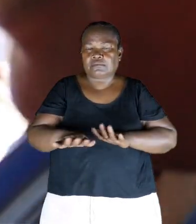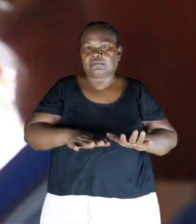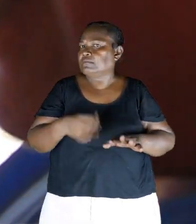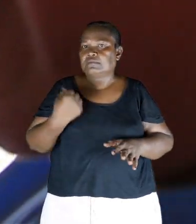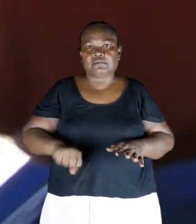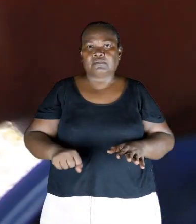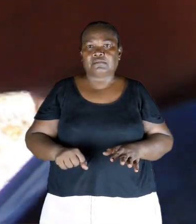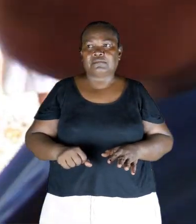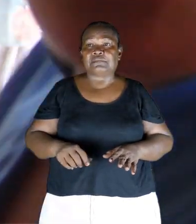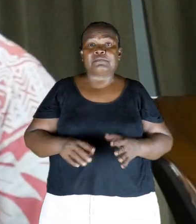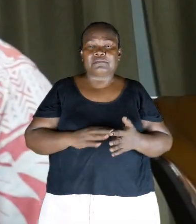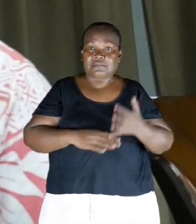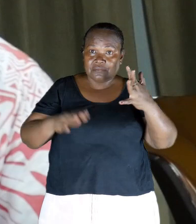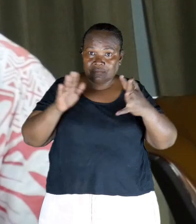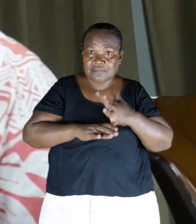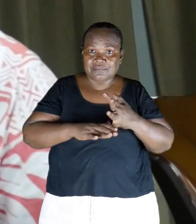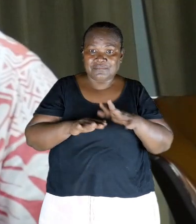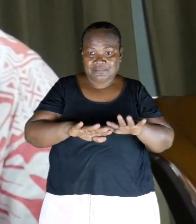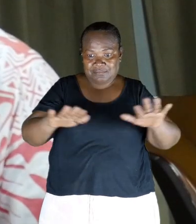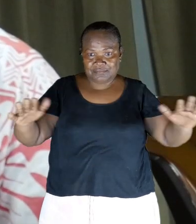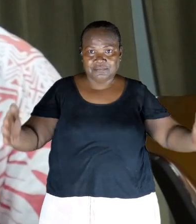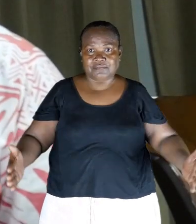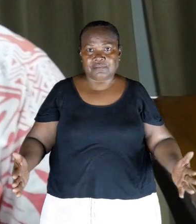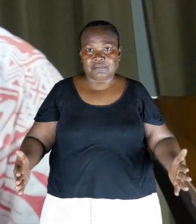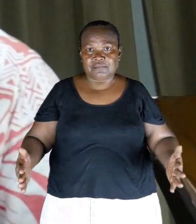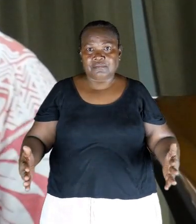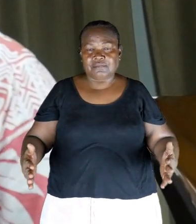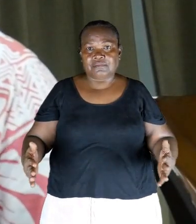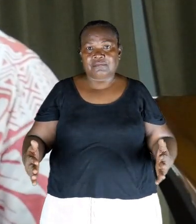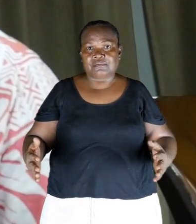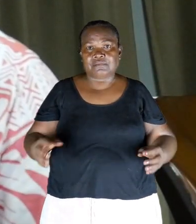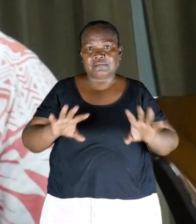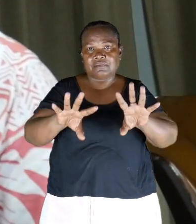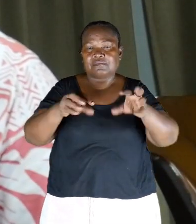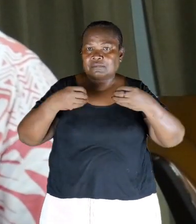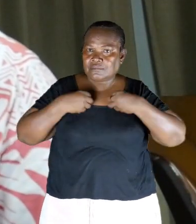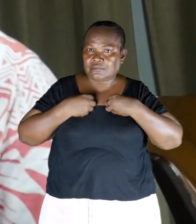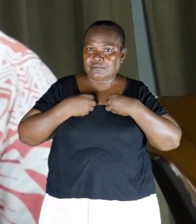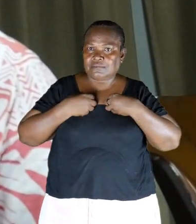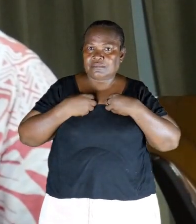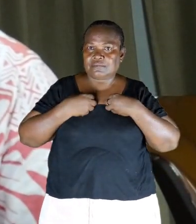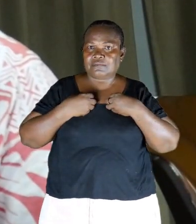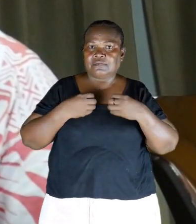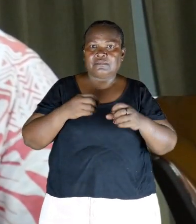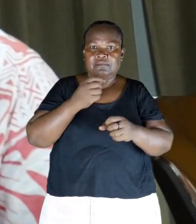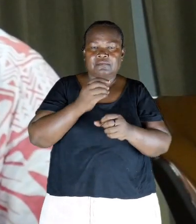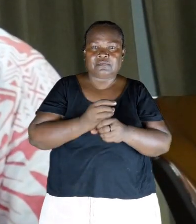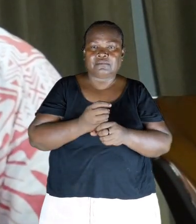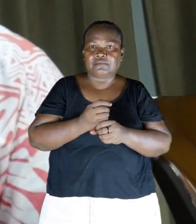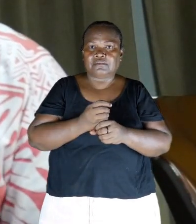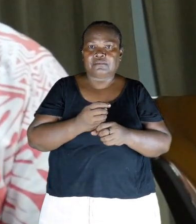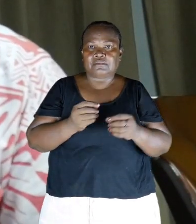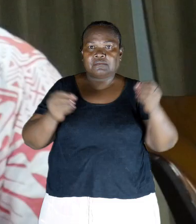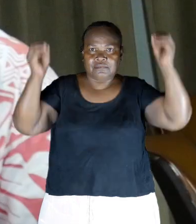may expect them. And finally, have been tabled and have been passed